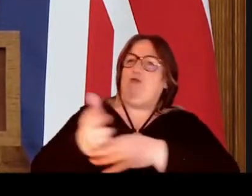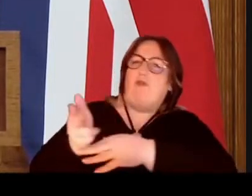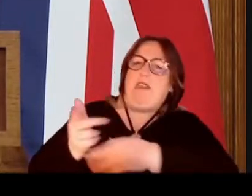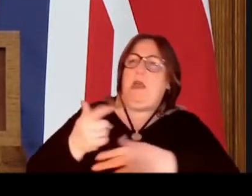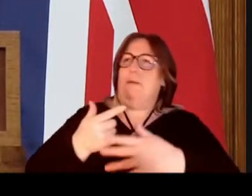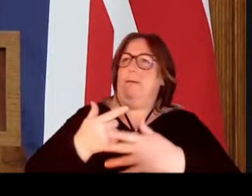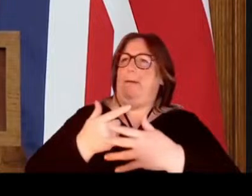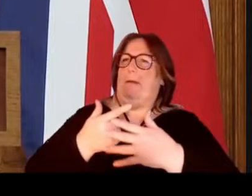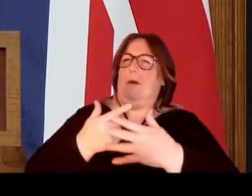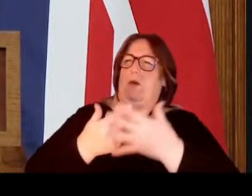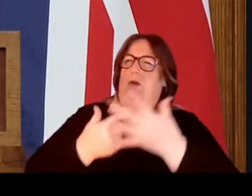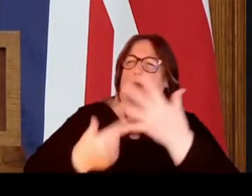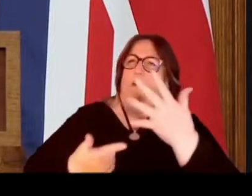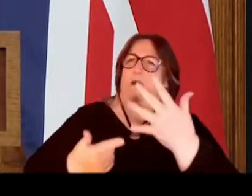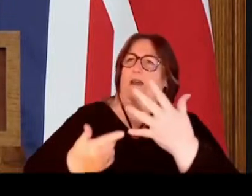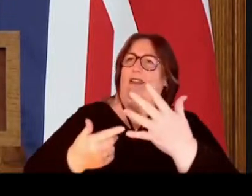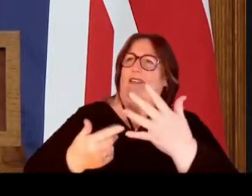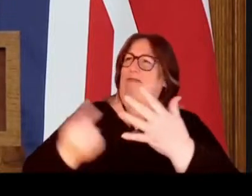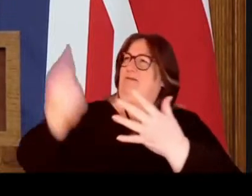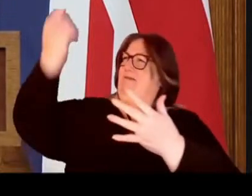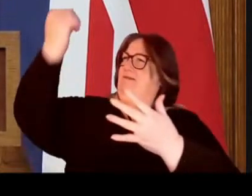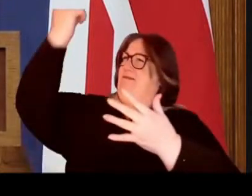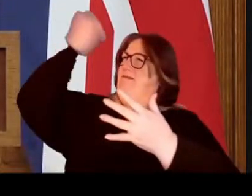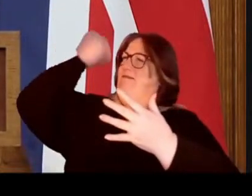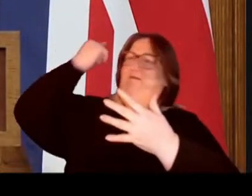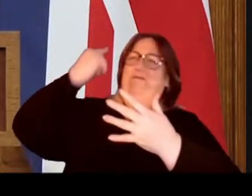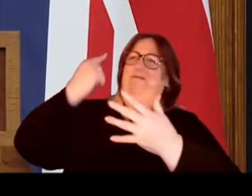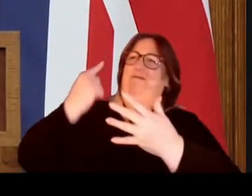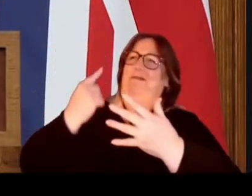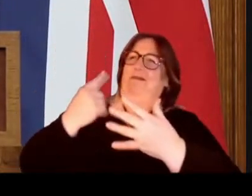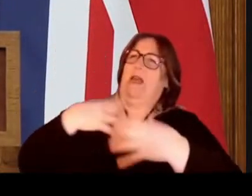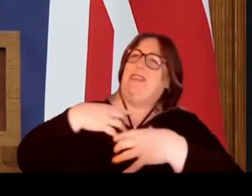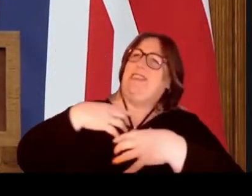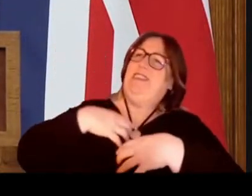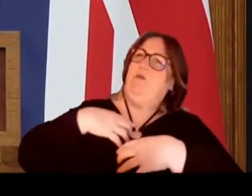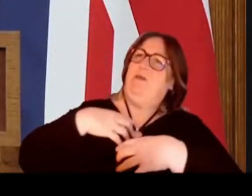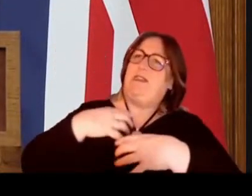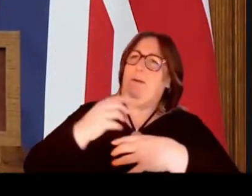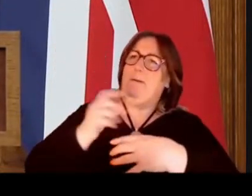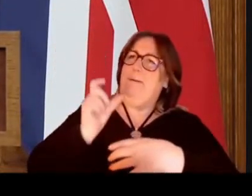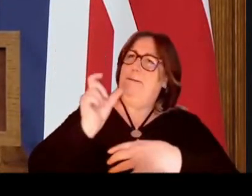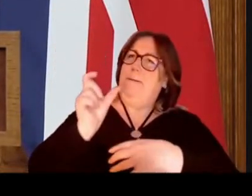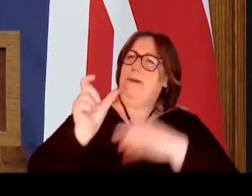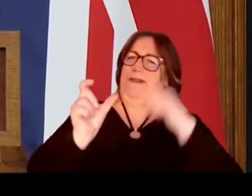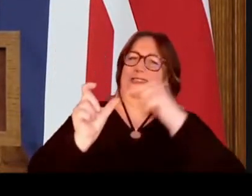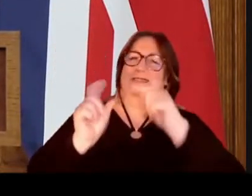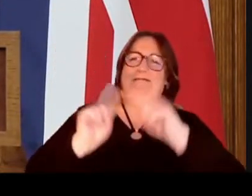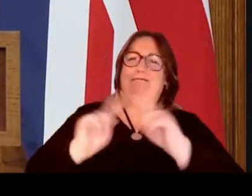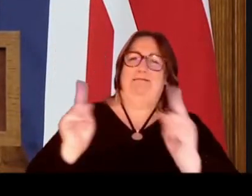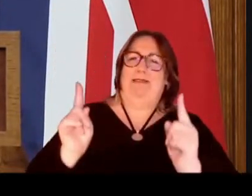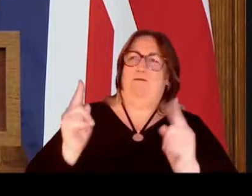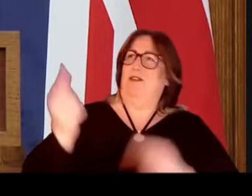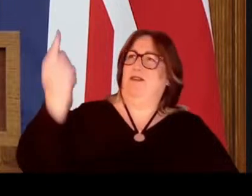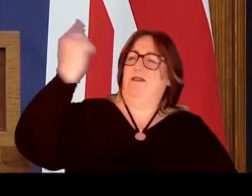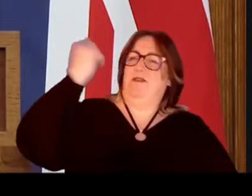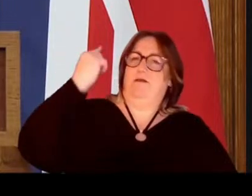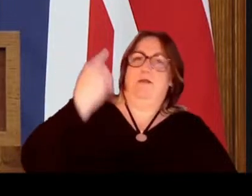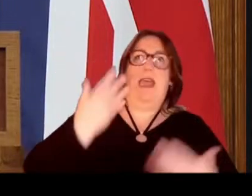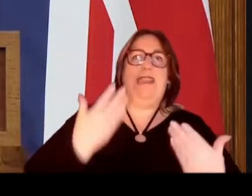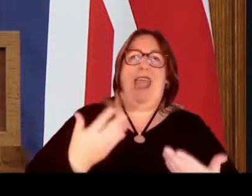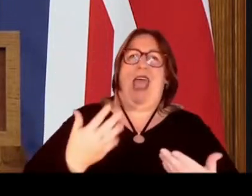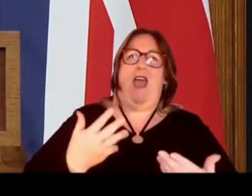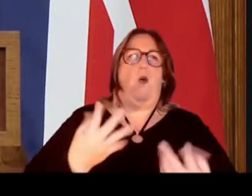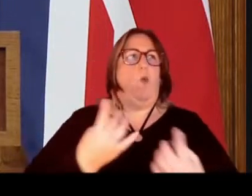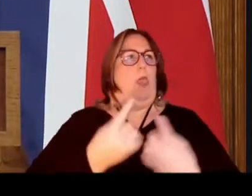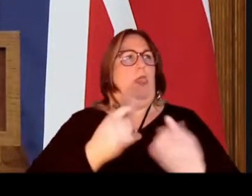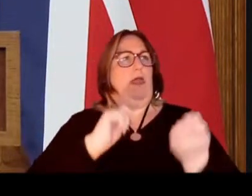say, looking at the facts of this case, it's clearly extreme violence. It's clearly intended to terrorise. And I completely accept and understand that, and that is